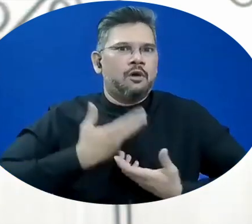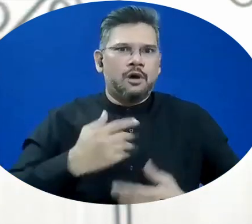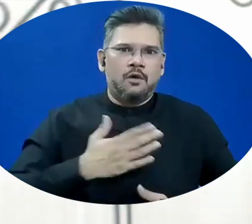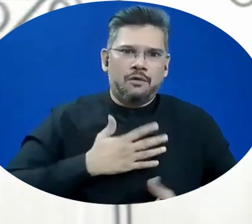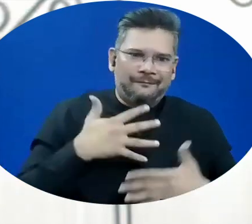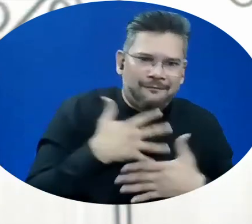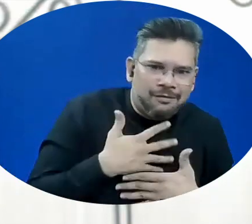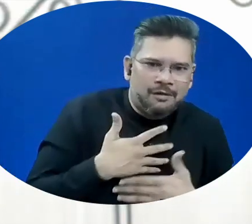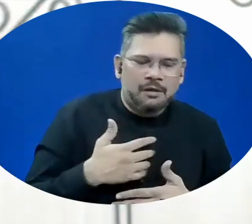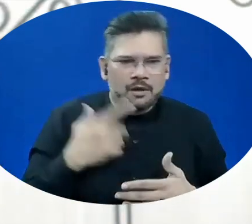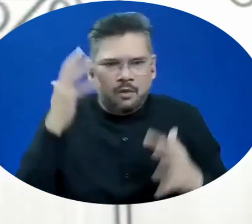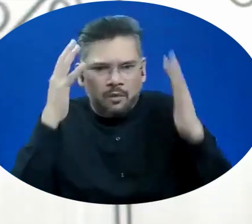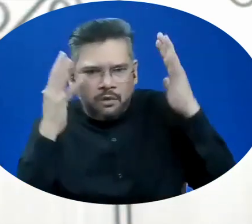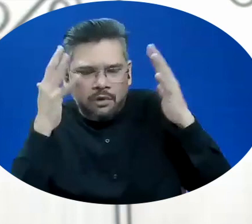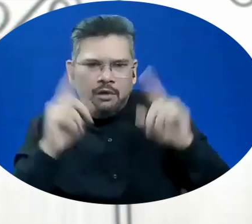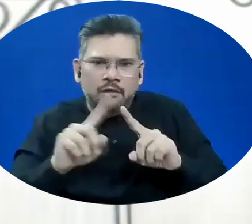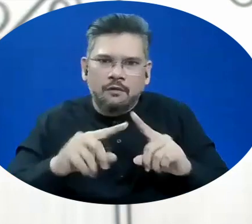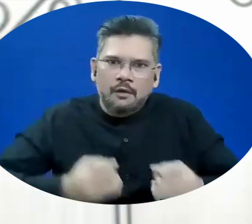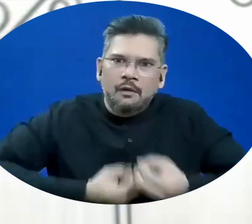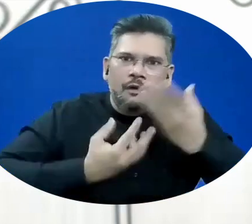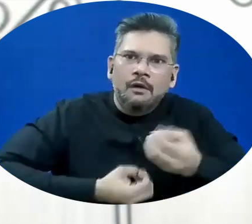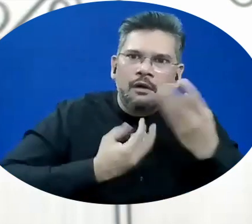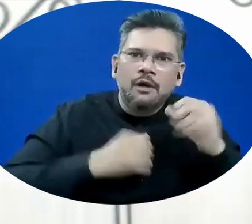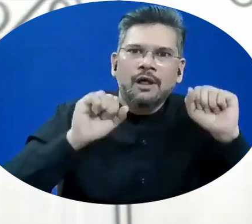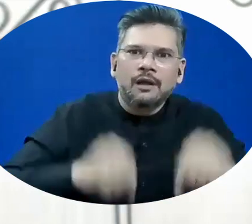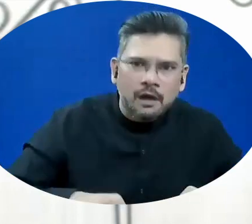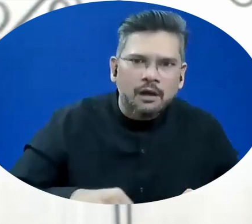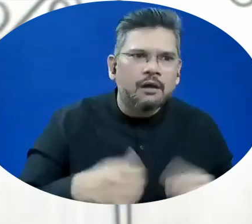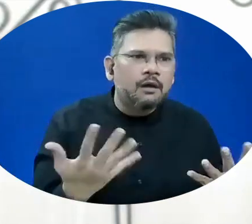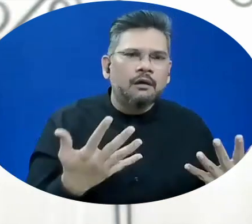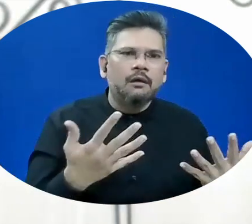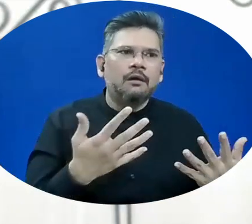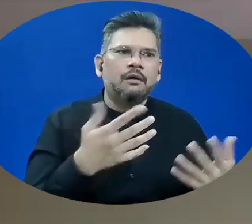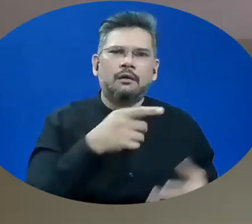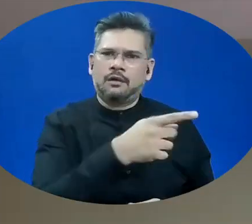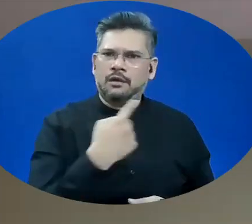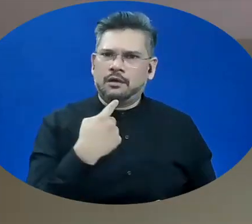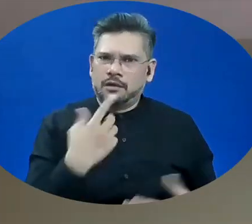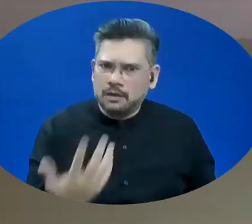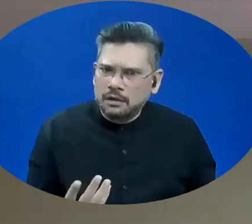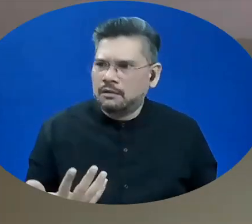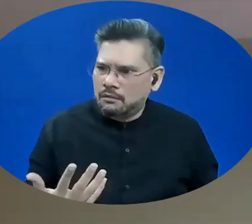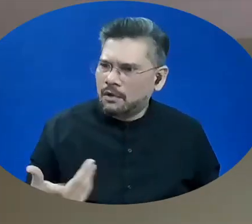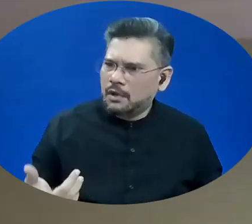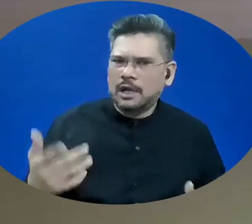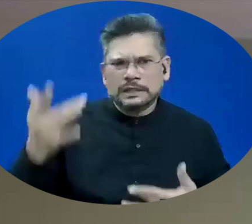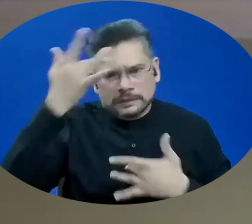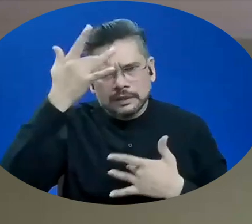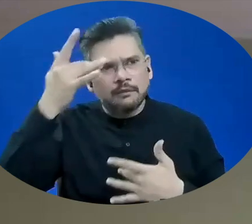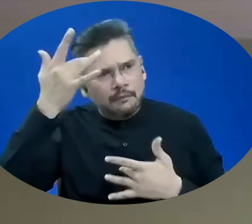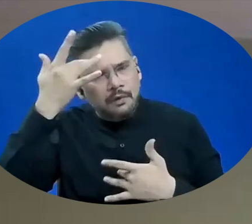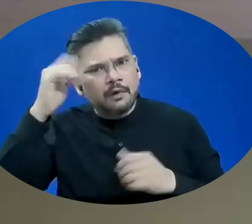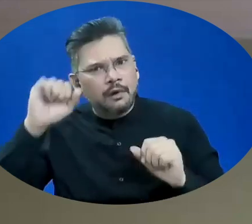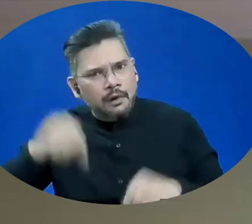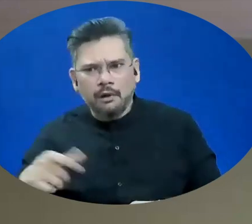learn about the disease. And it is a disease, and I had no idea it was actually terminal. Oh, I mean, just the basics of dementia that is